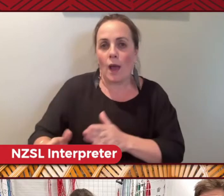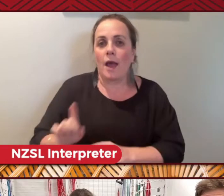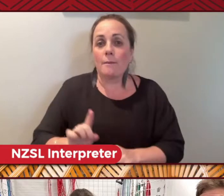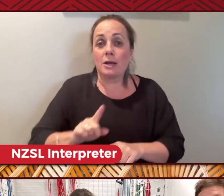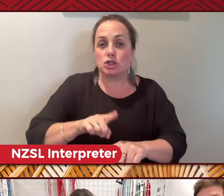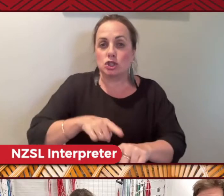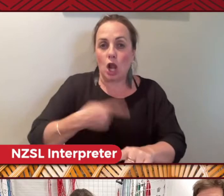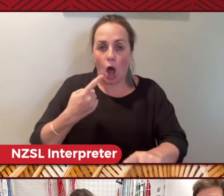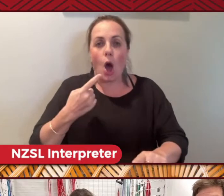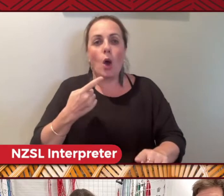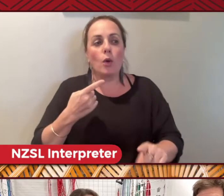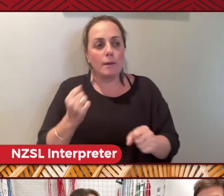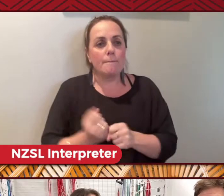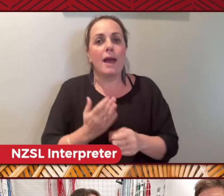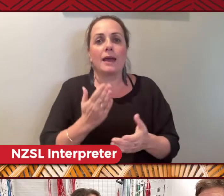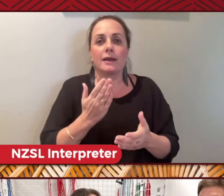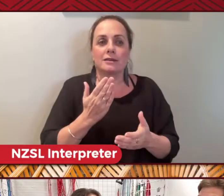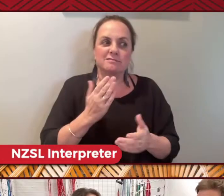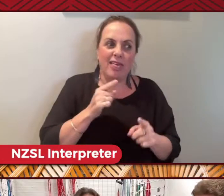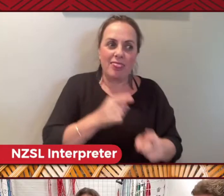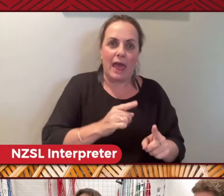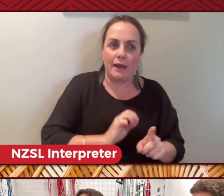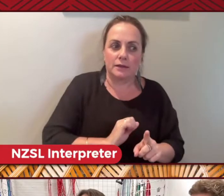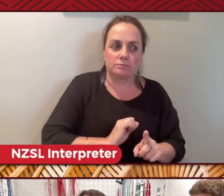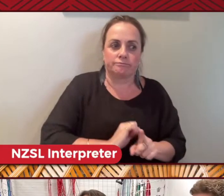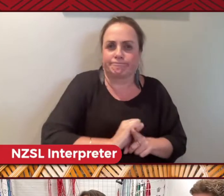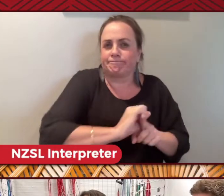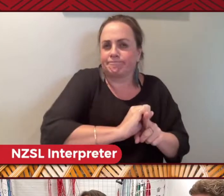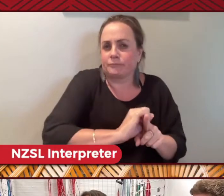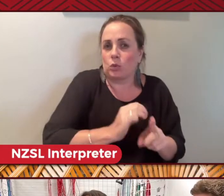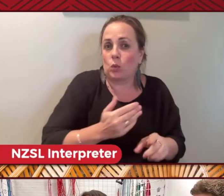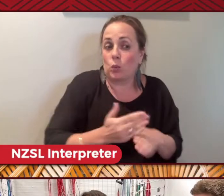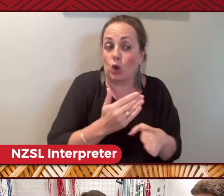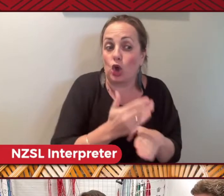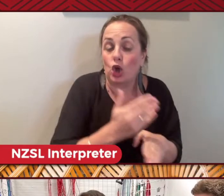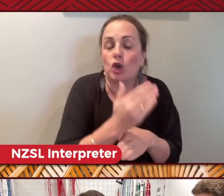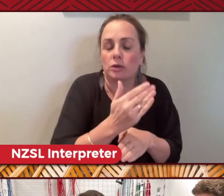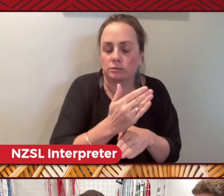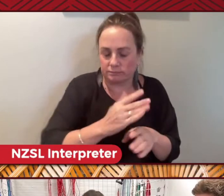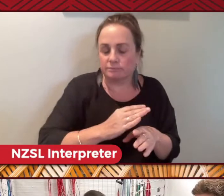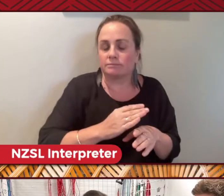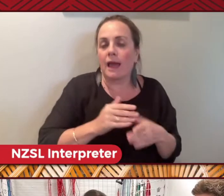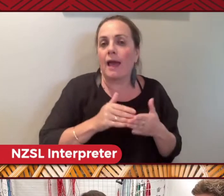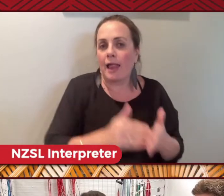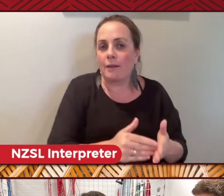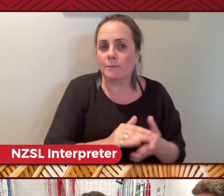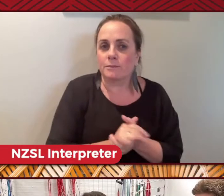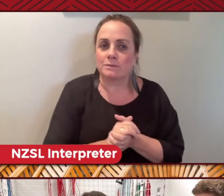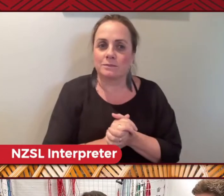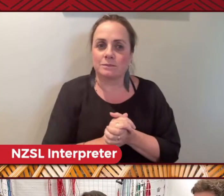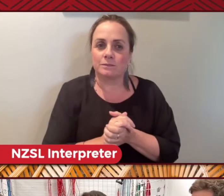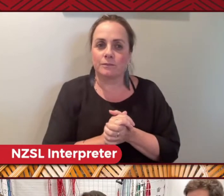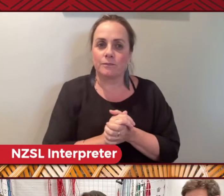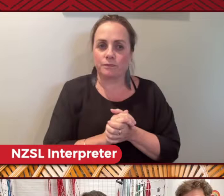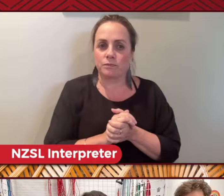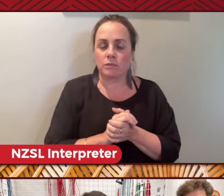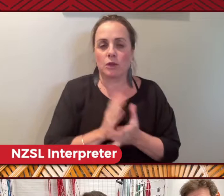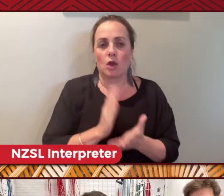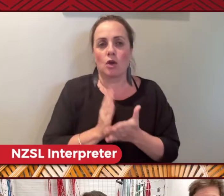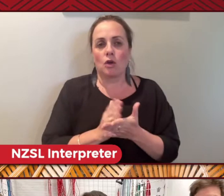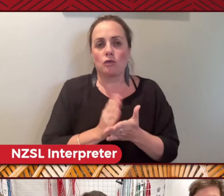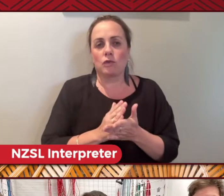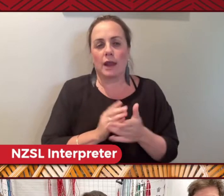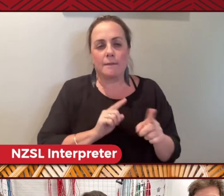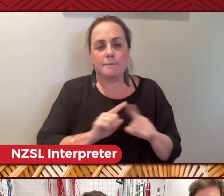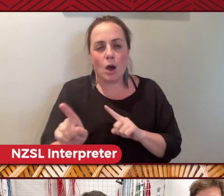vestibular system, assist with neuroplasticity. Did you want to say something? No. Yeah, the main part is